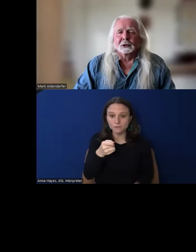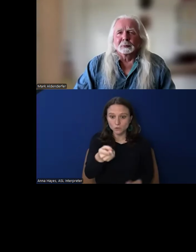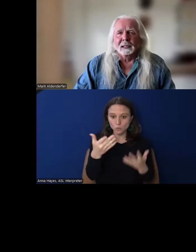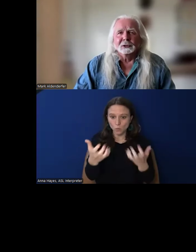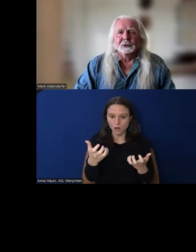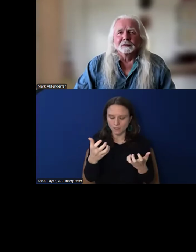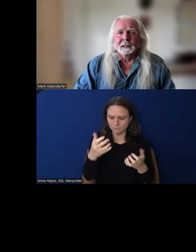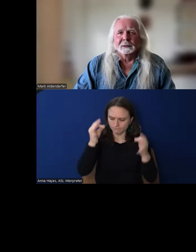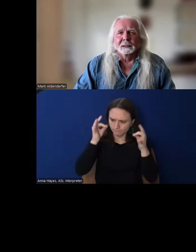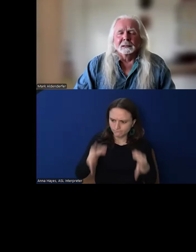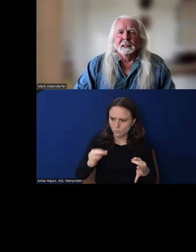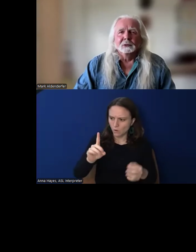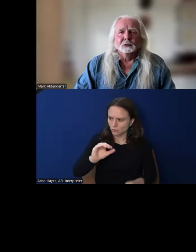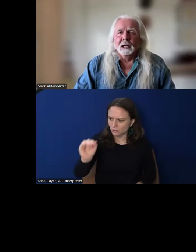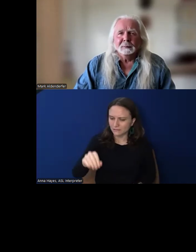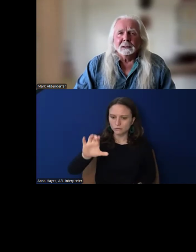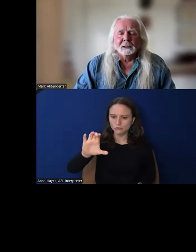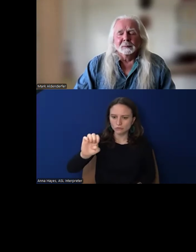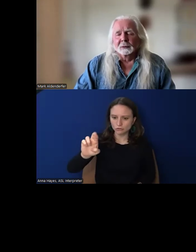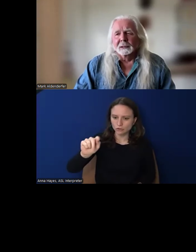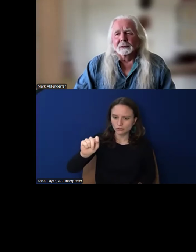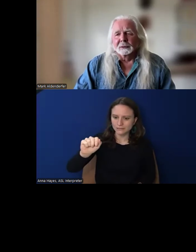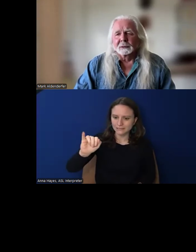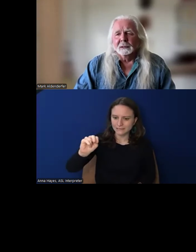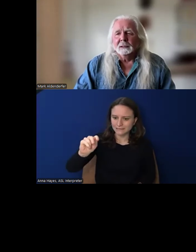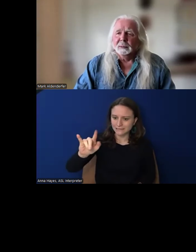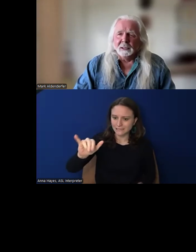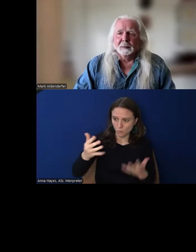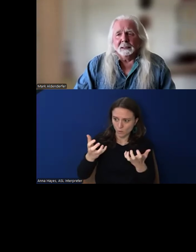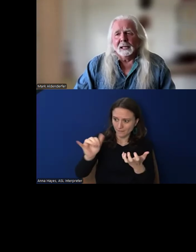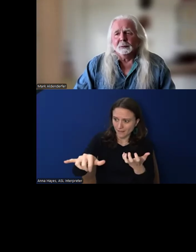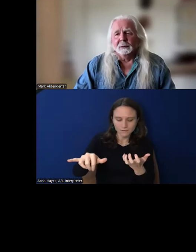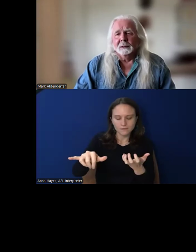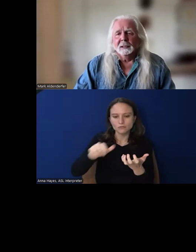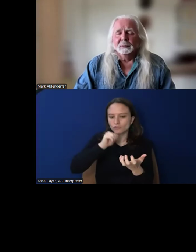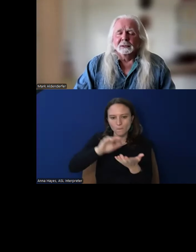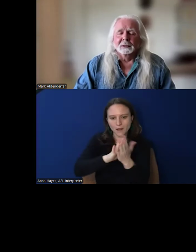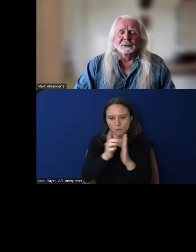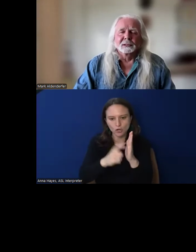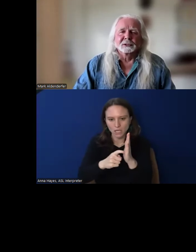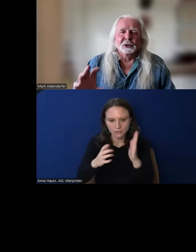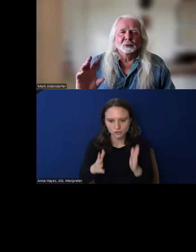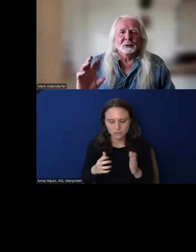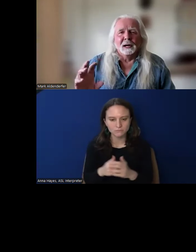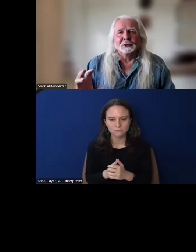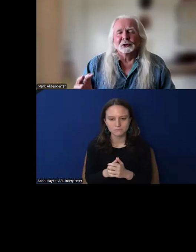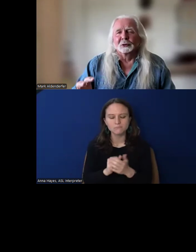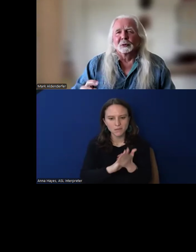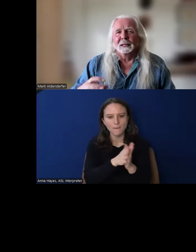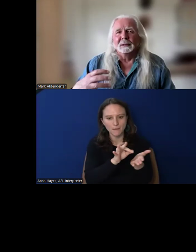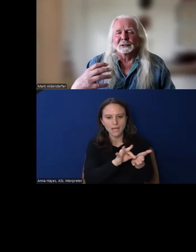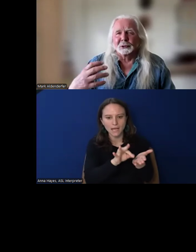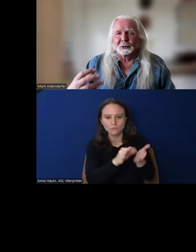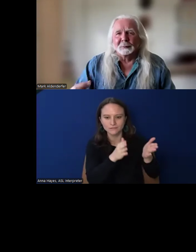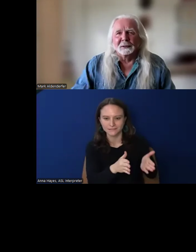about interpretations of anything, do not become an archaeologist. Become an accountant, because that's the only way that you can